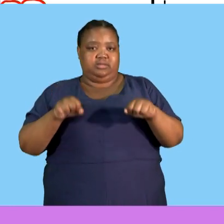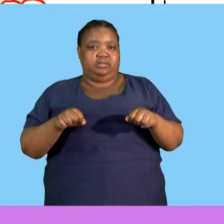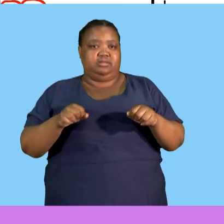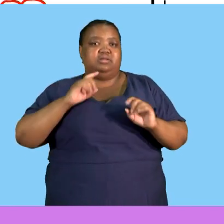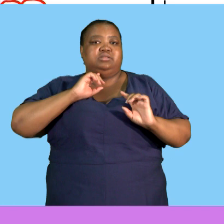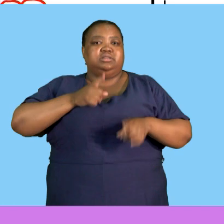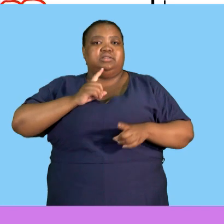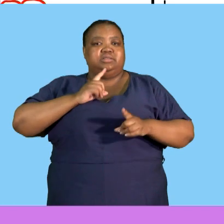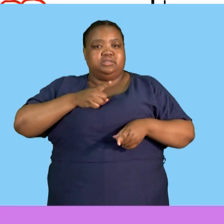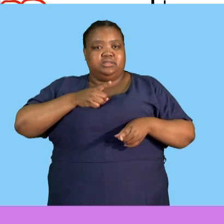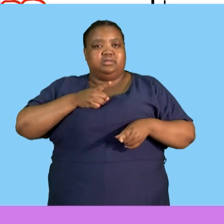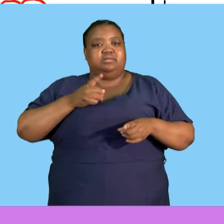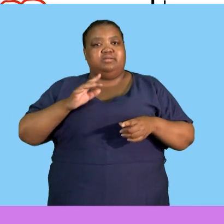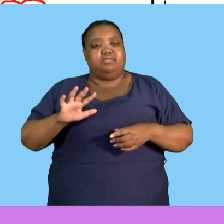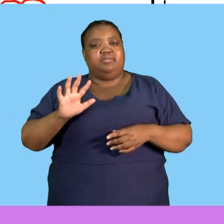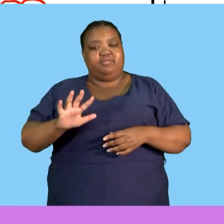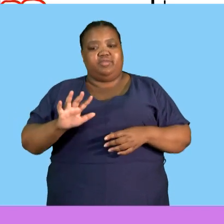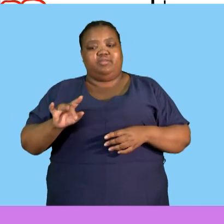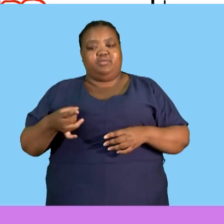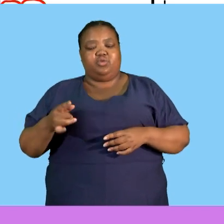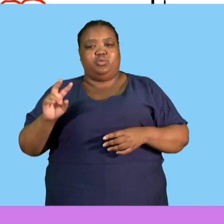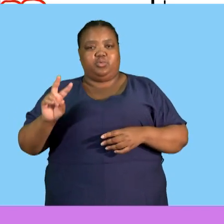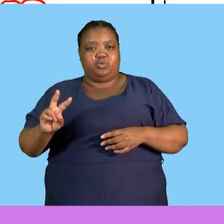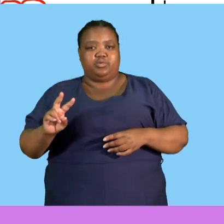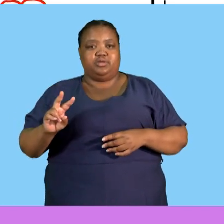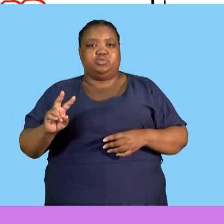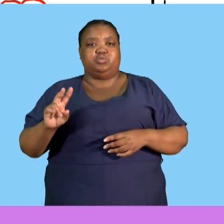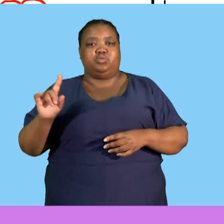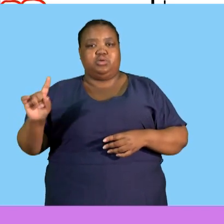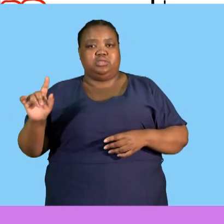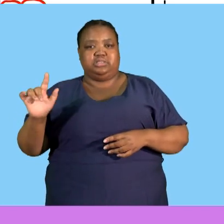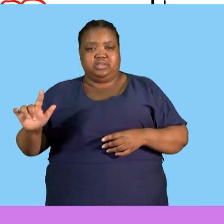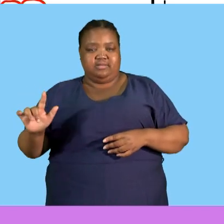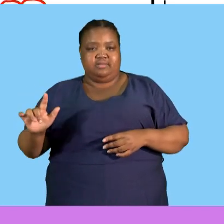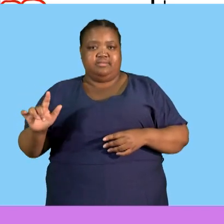23. This will give us an answer of